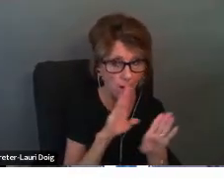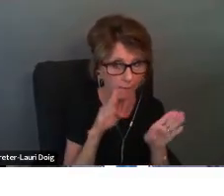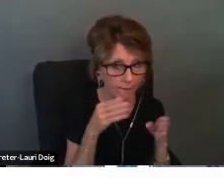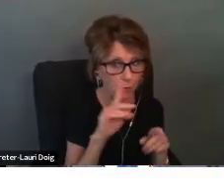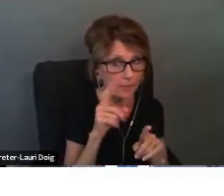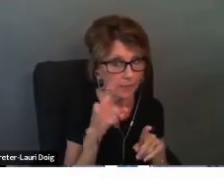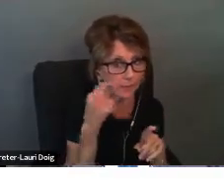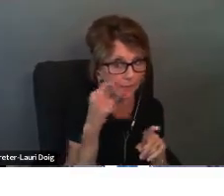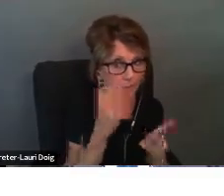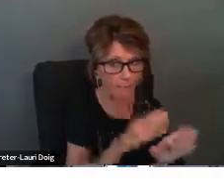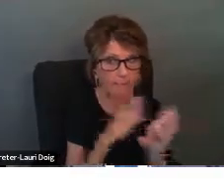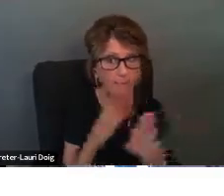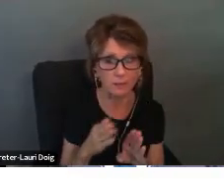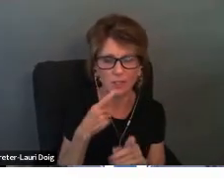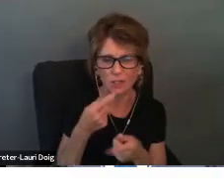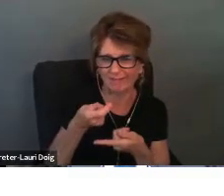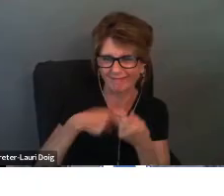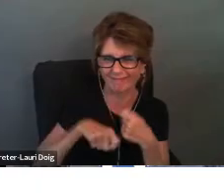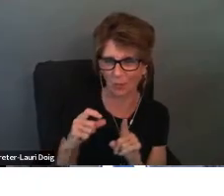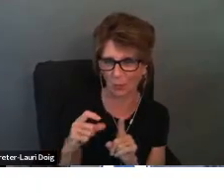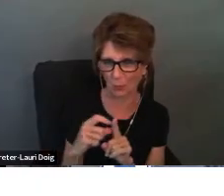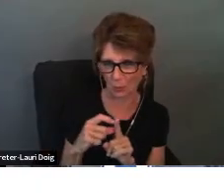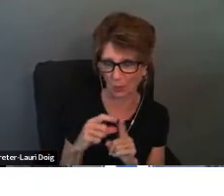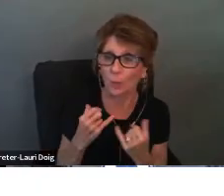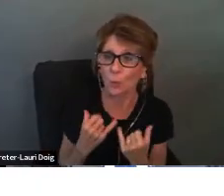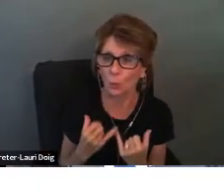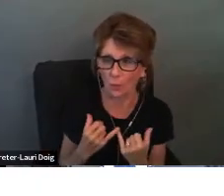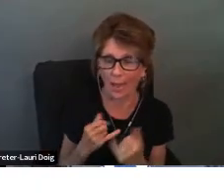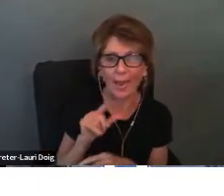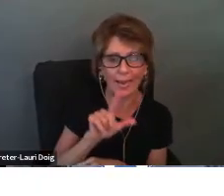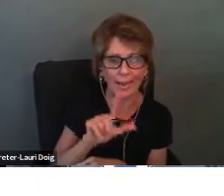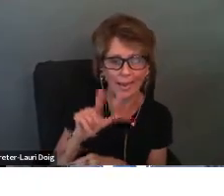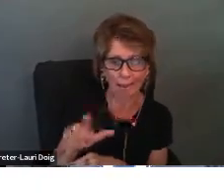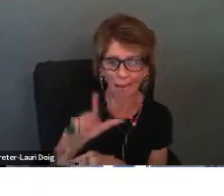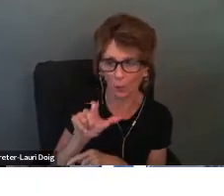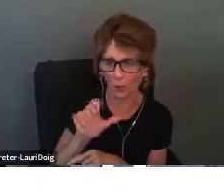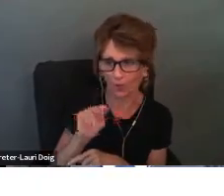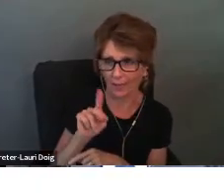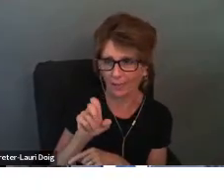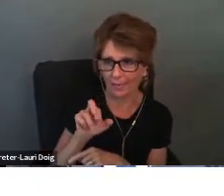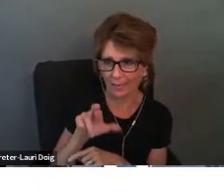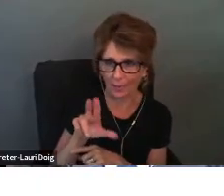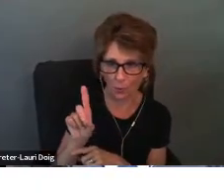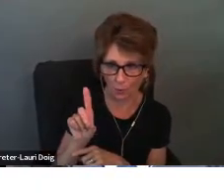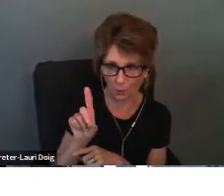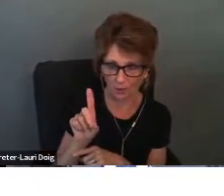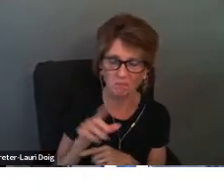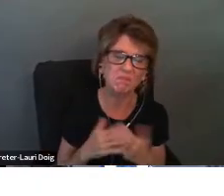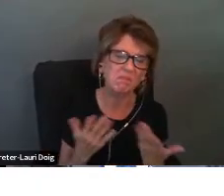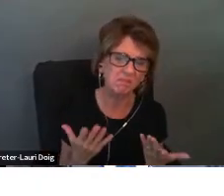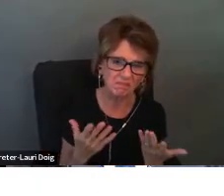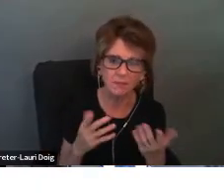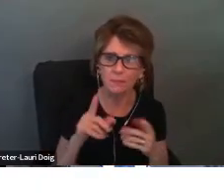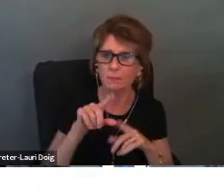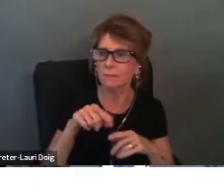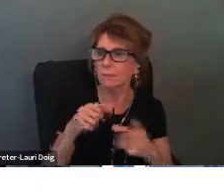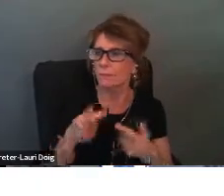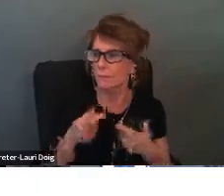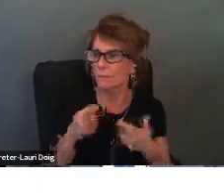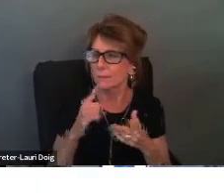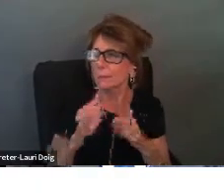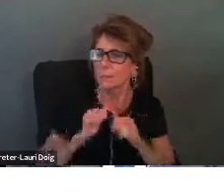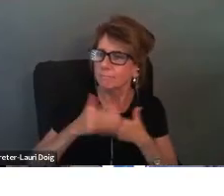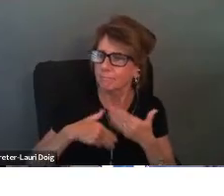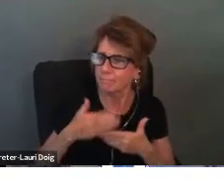landlords. So just so you understand the flow of the presentation, I will ramble on for the first 40 minutes or so, I believe should